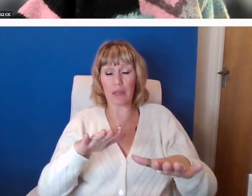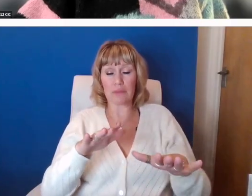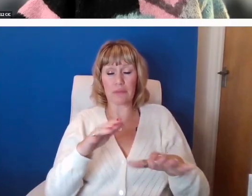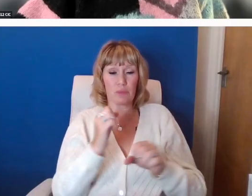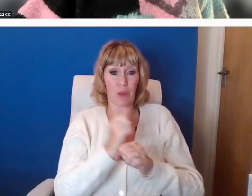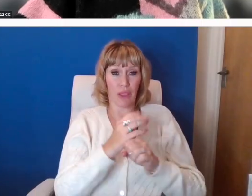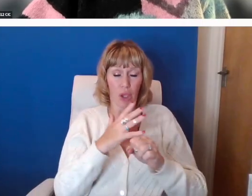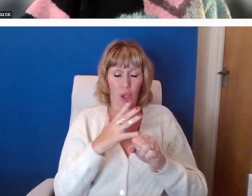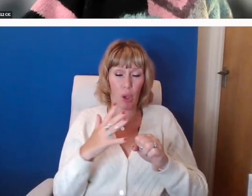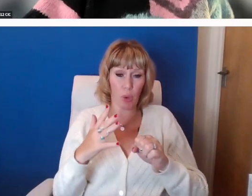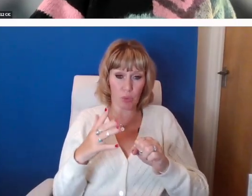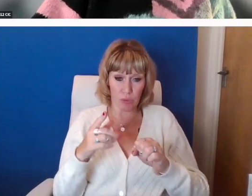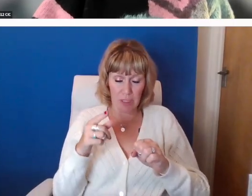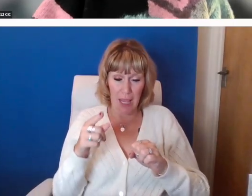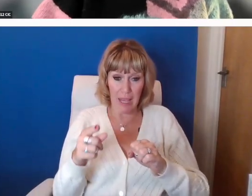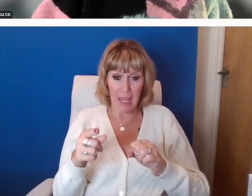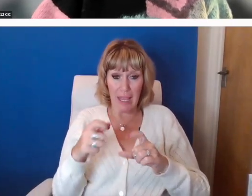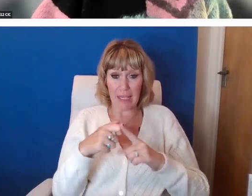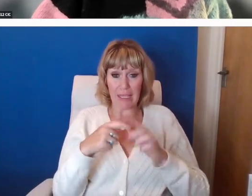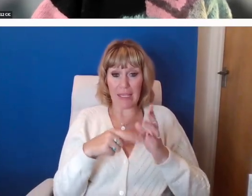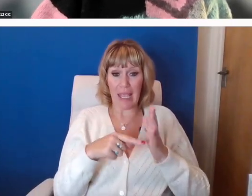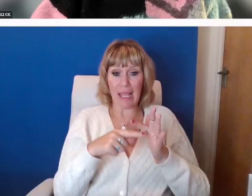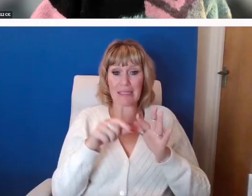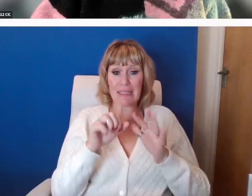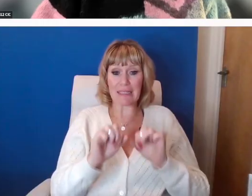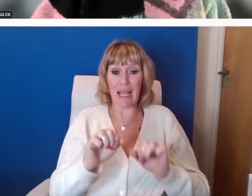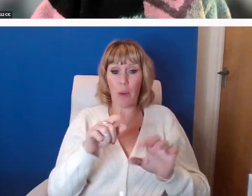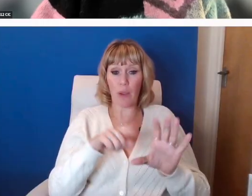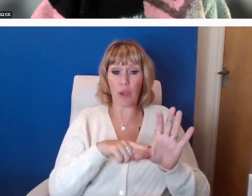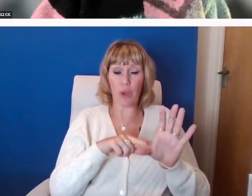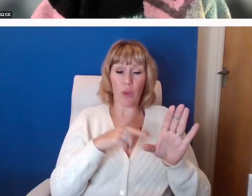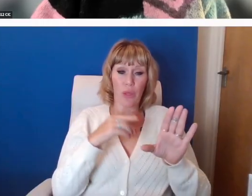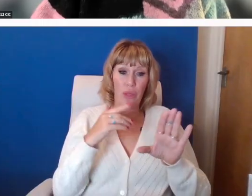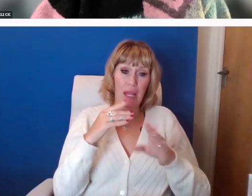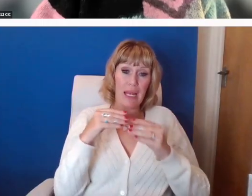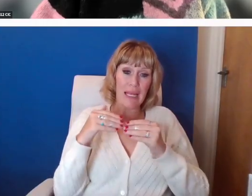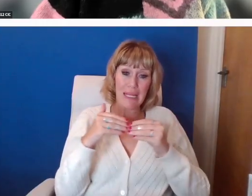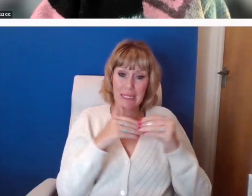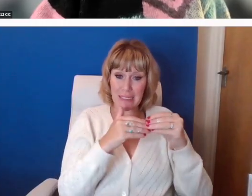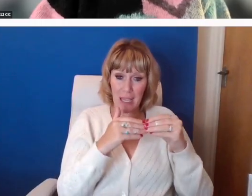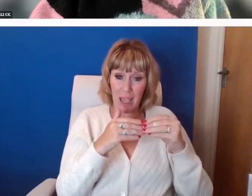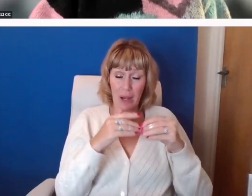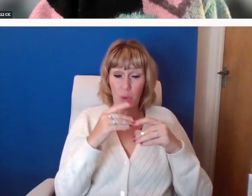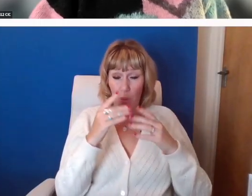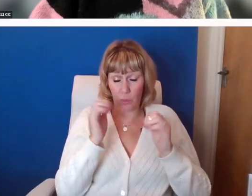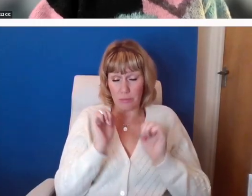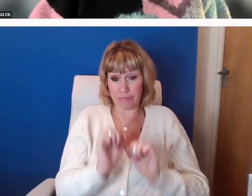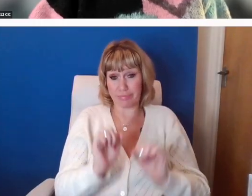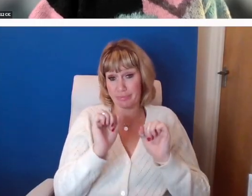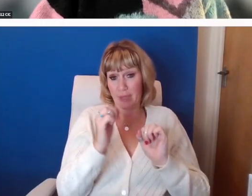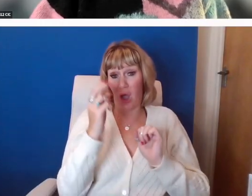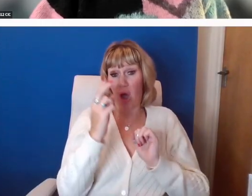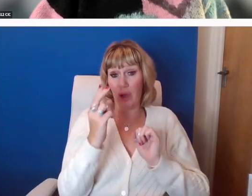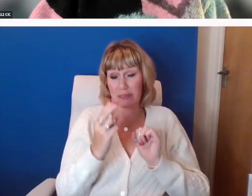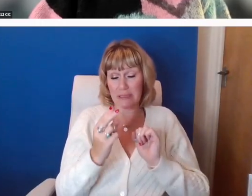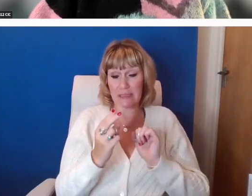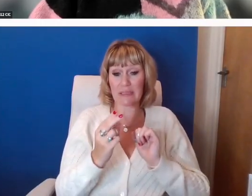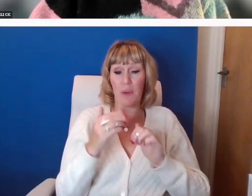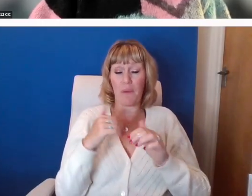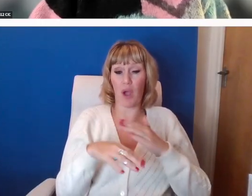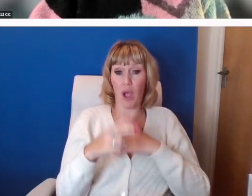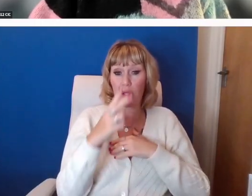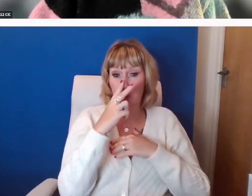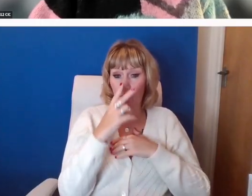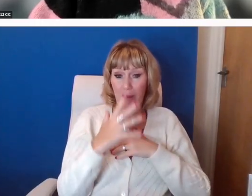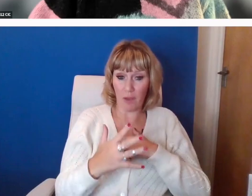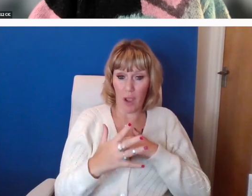is our youth leader, as well as being a fine artist in her own right. So if you're under the age of